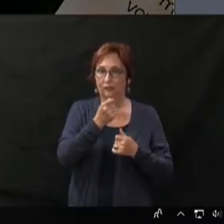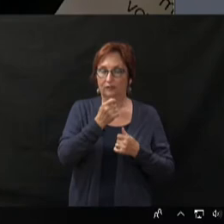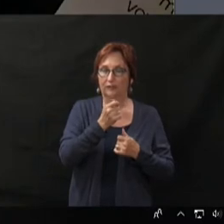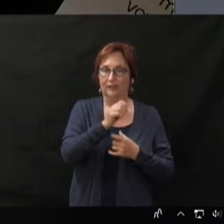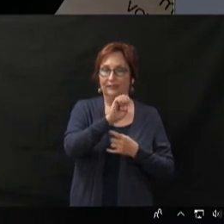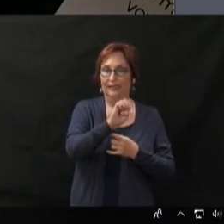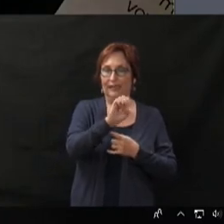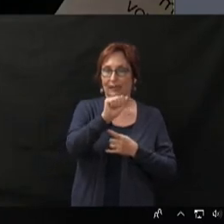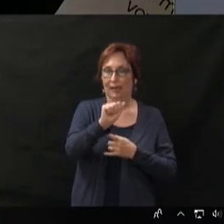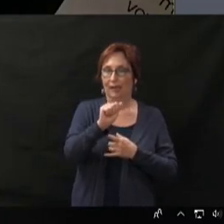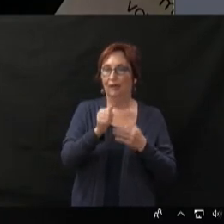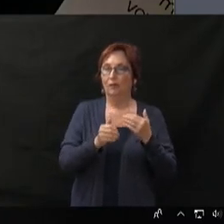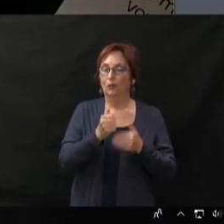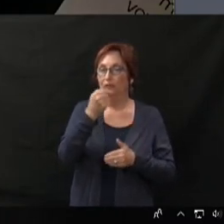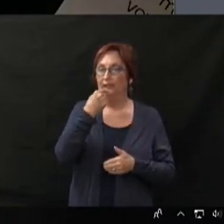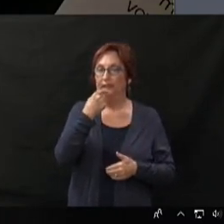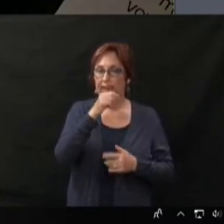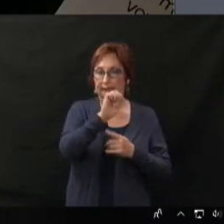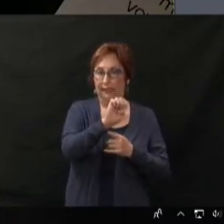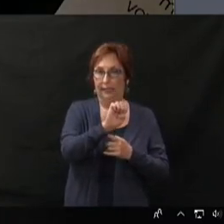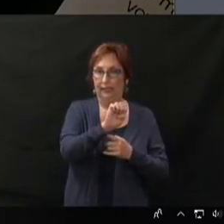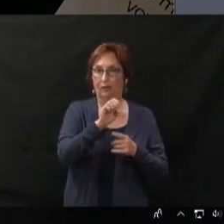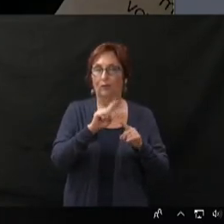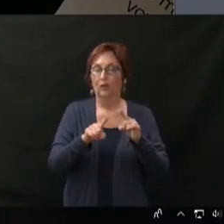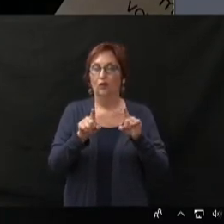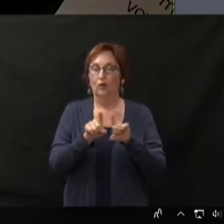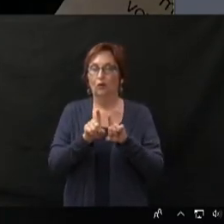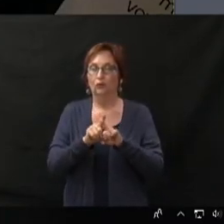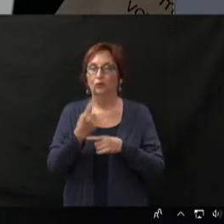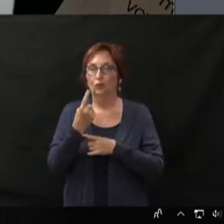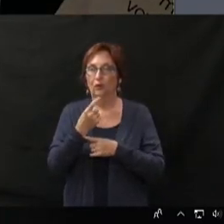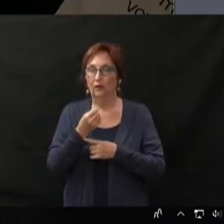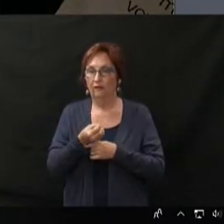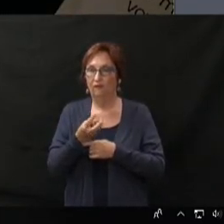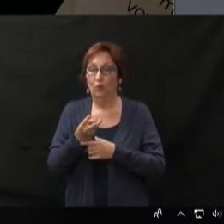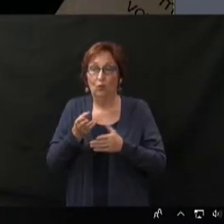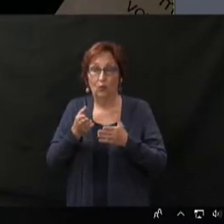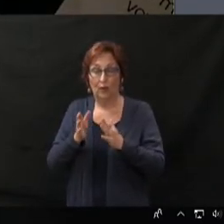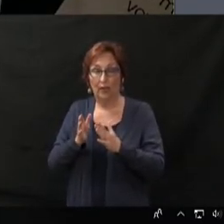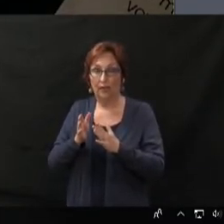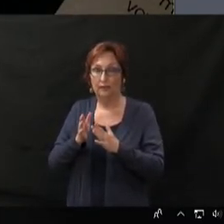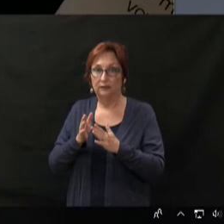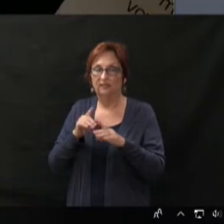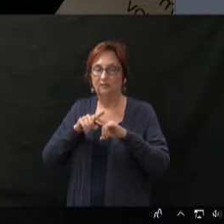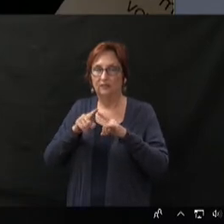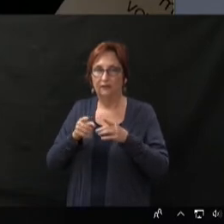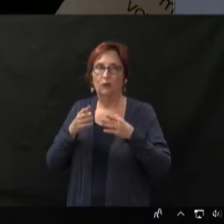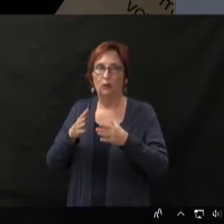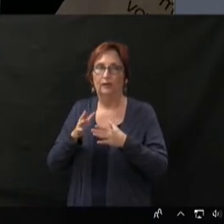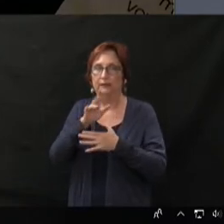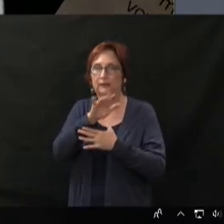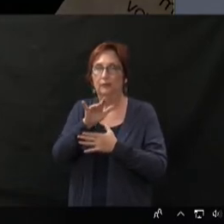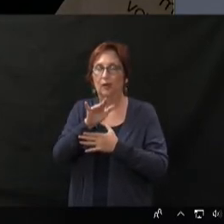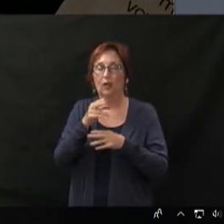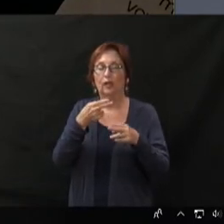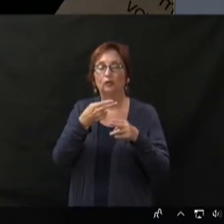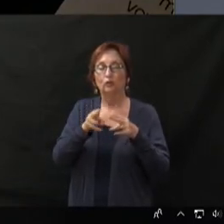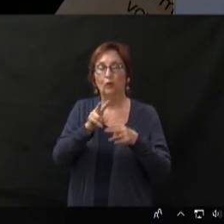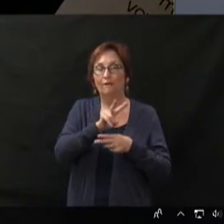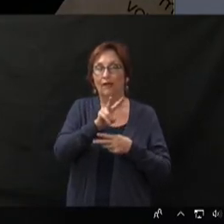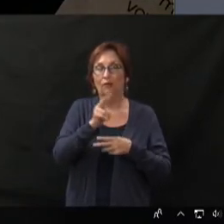E, but also it's one of the few ways, different ways to spell a short vowel sound.